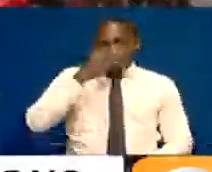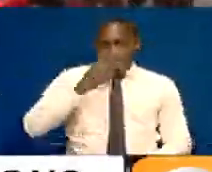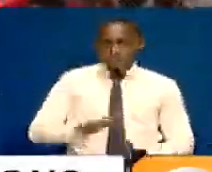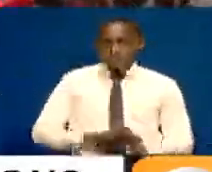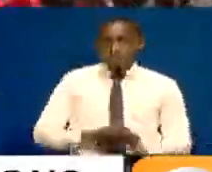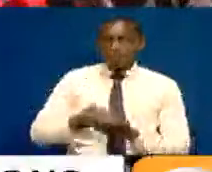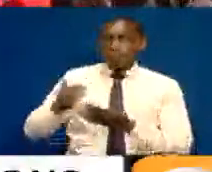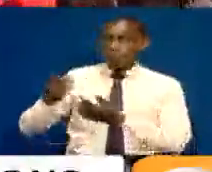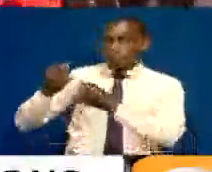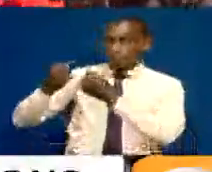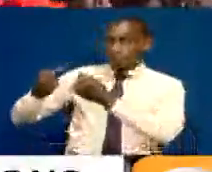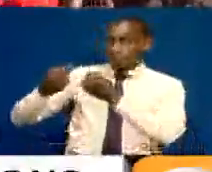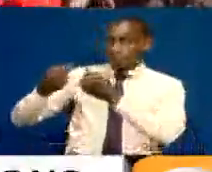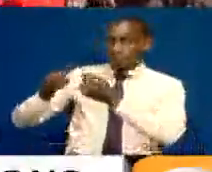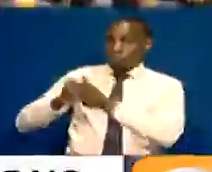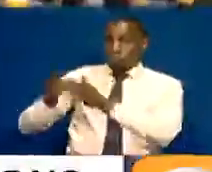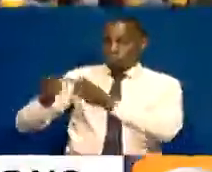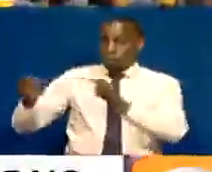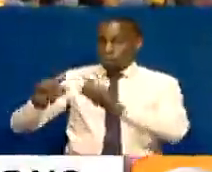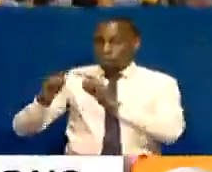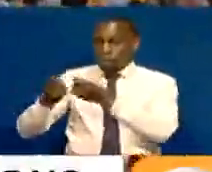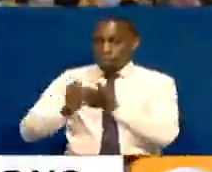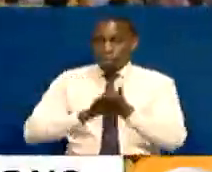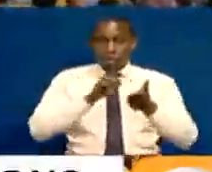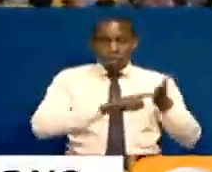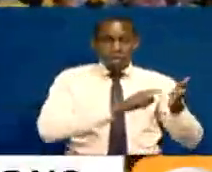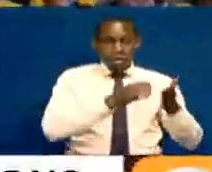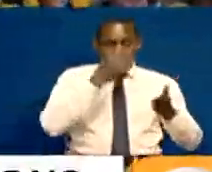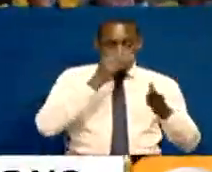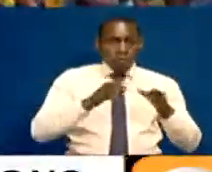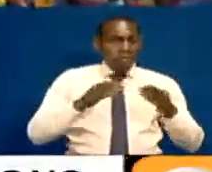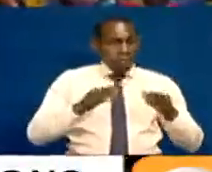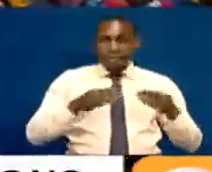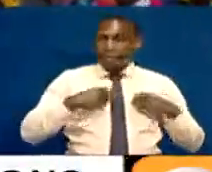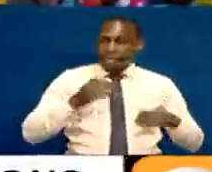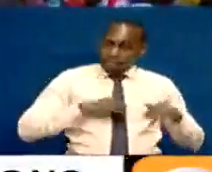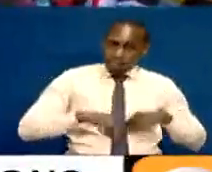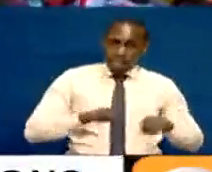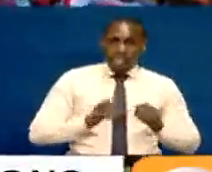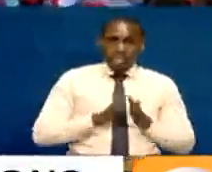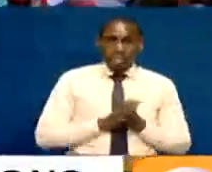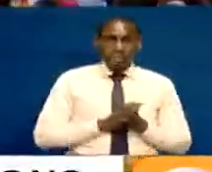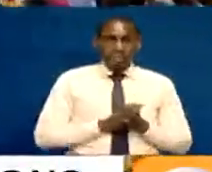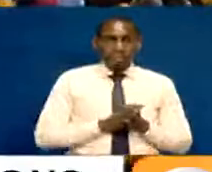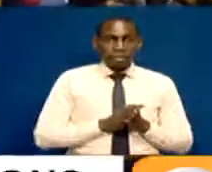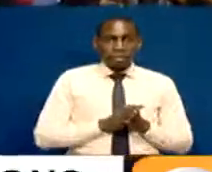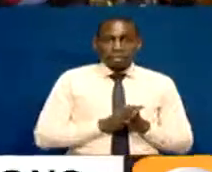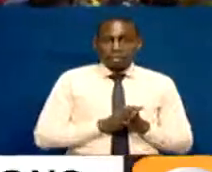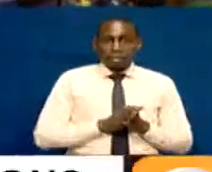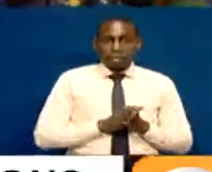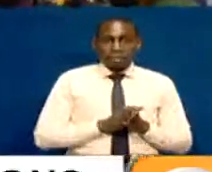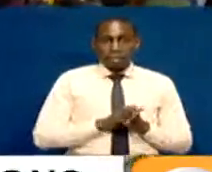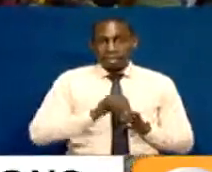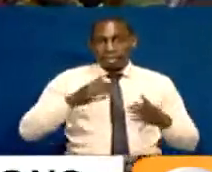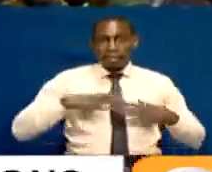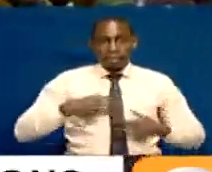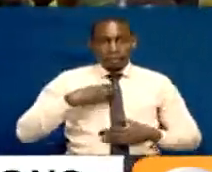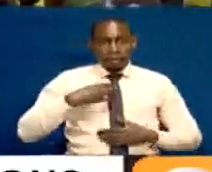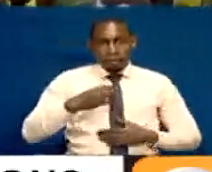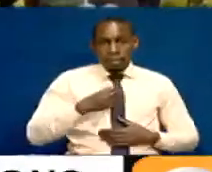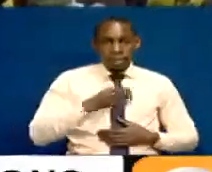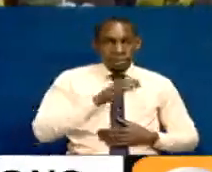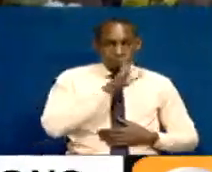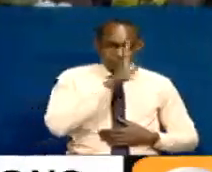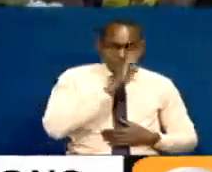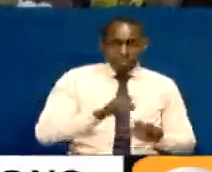on the receiving end from his opponents, who accused him of tolerating corruption and individuals with questionable integrity, saying his opponents